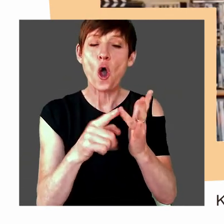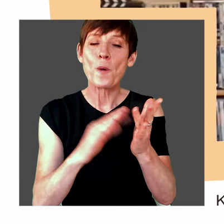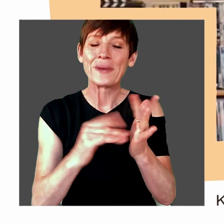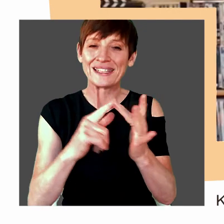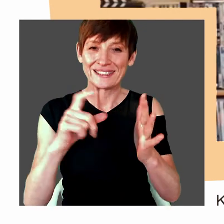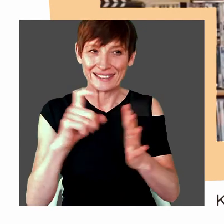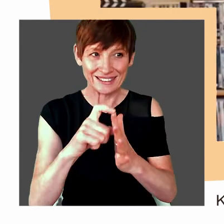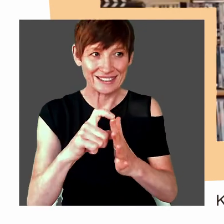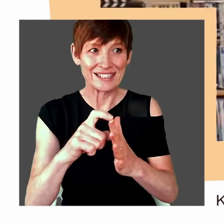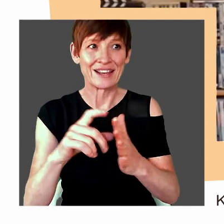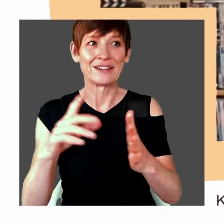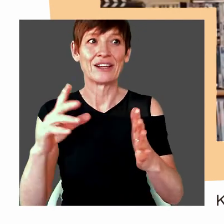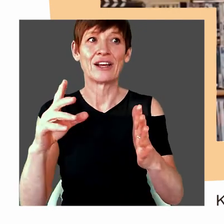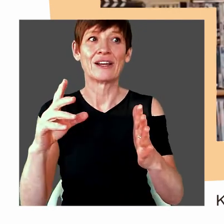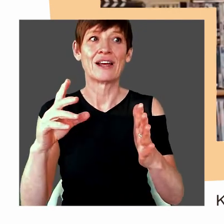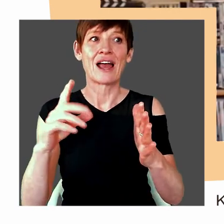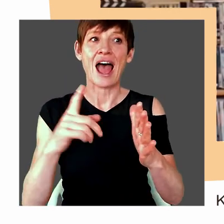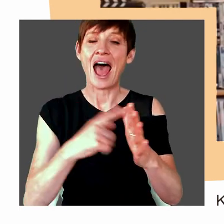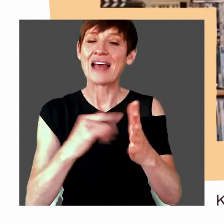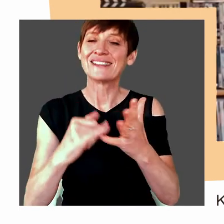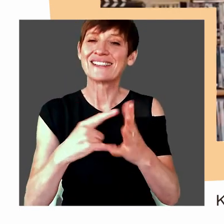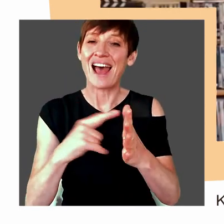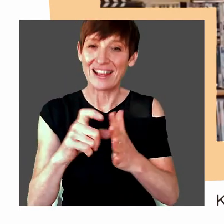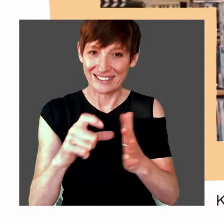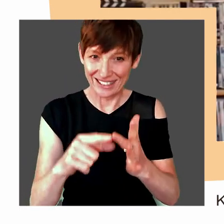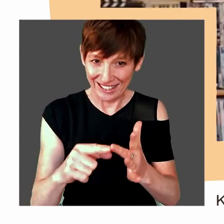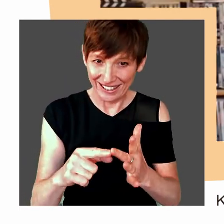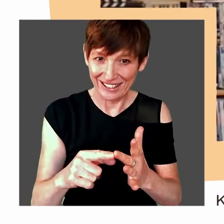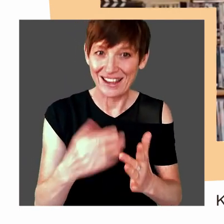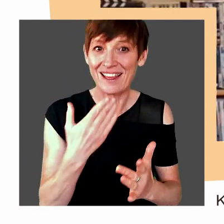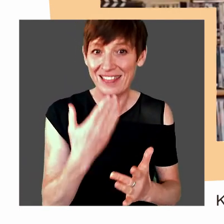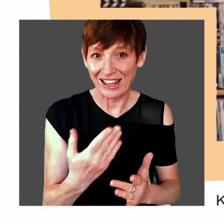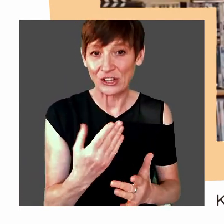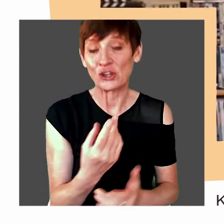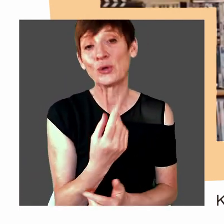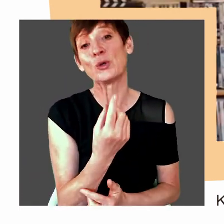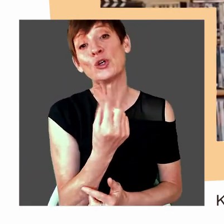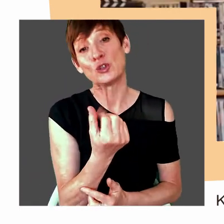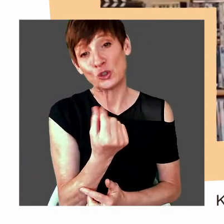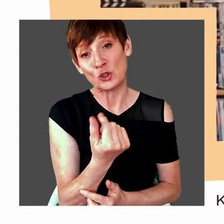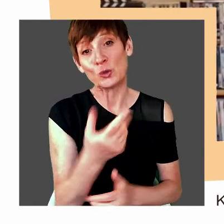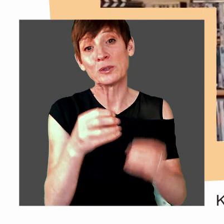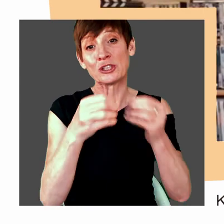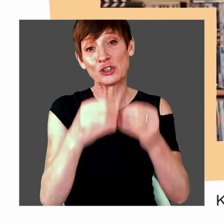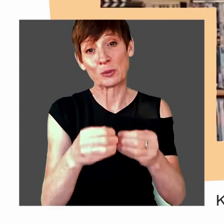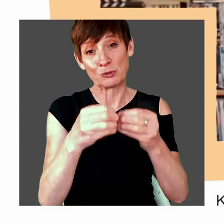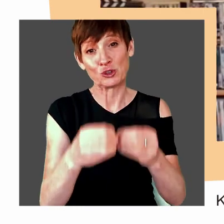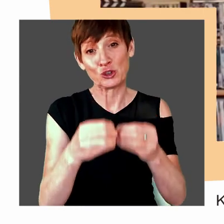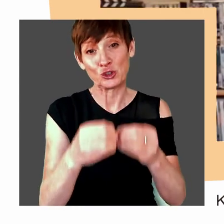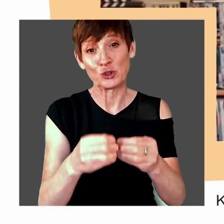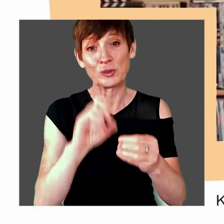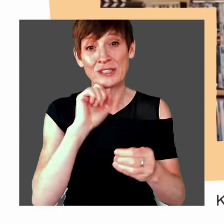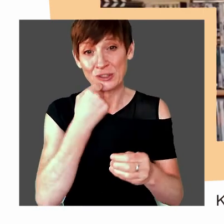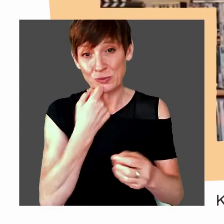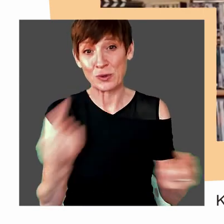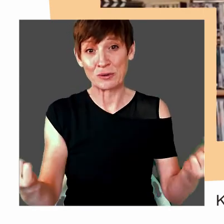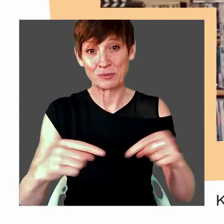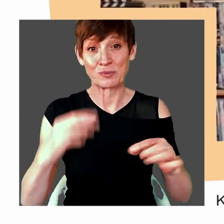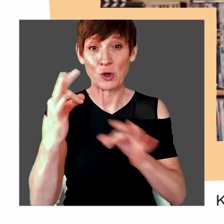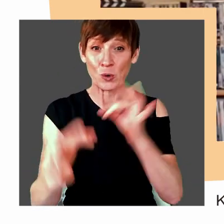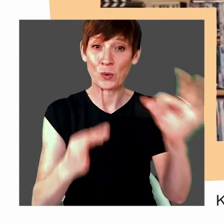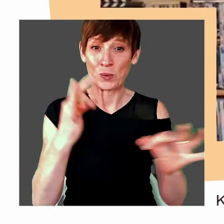to have a chat directly. And we will see you very shortly. Thank you. Thank you. Thank you.